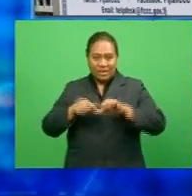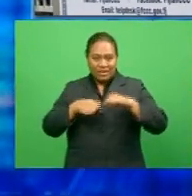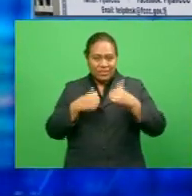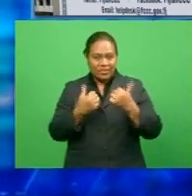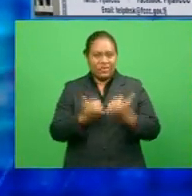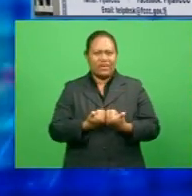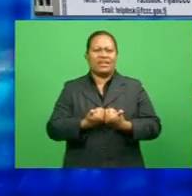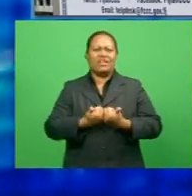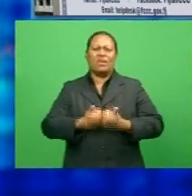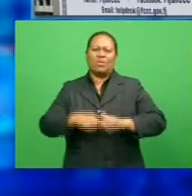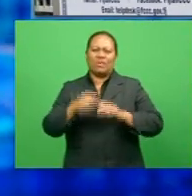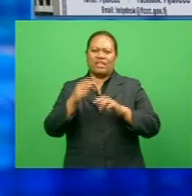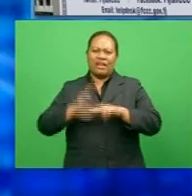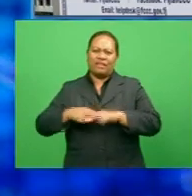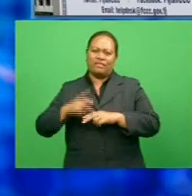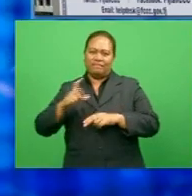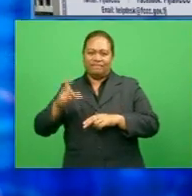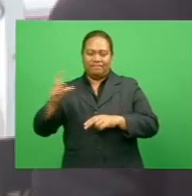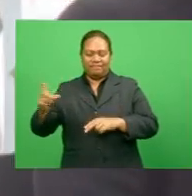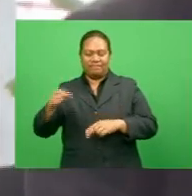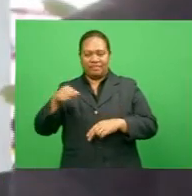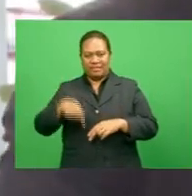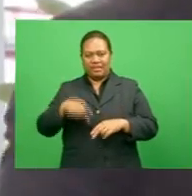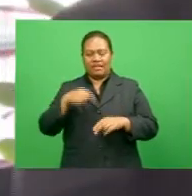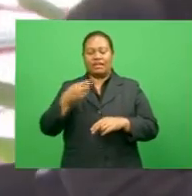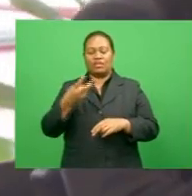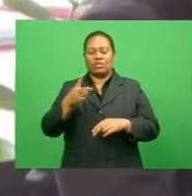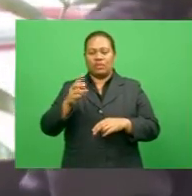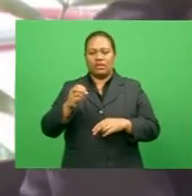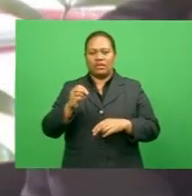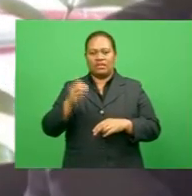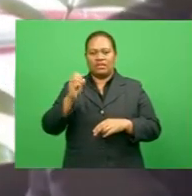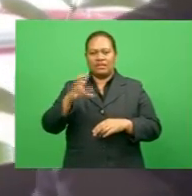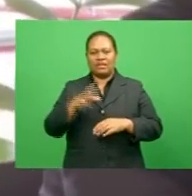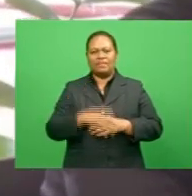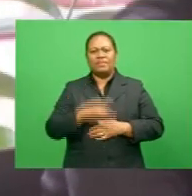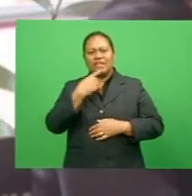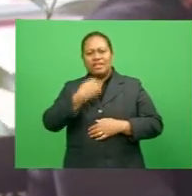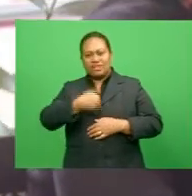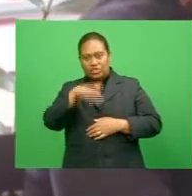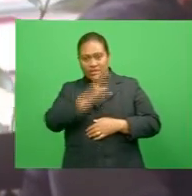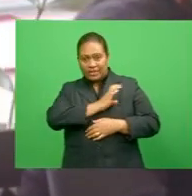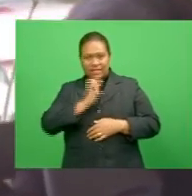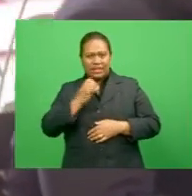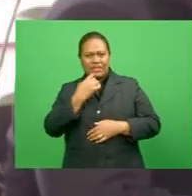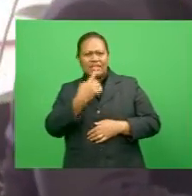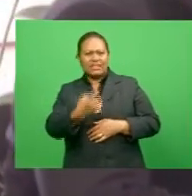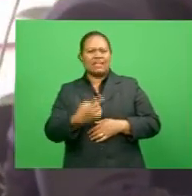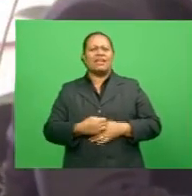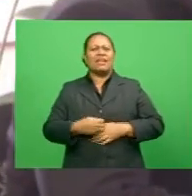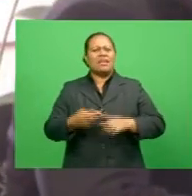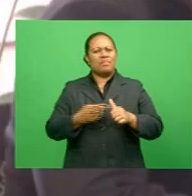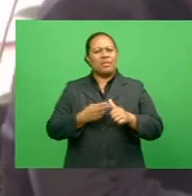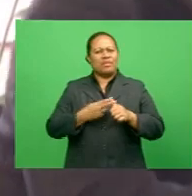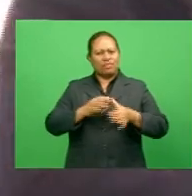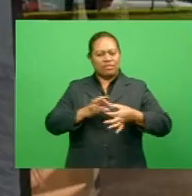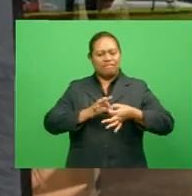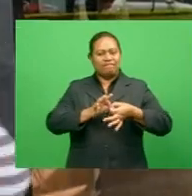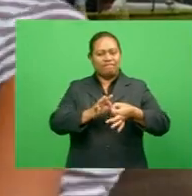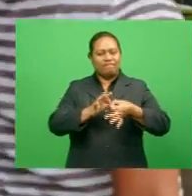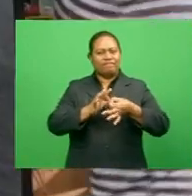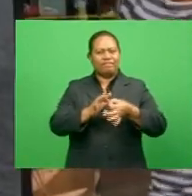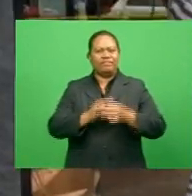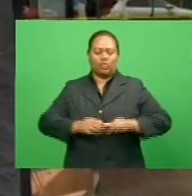the FCCC Act 2010. FCCC Chief Executive Joel Abraham says they prefer to take a collaborative approach